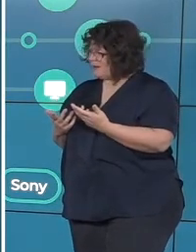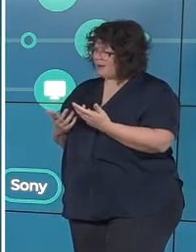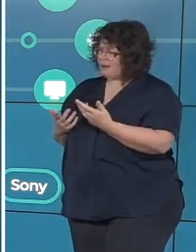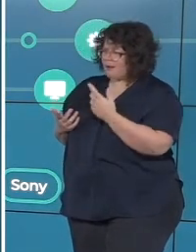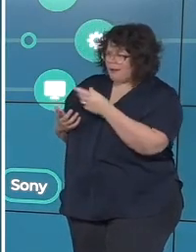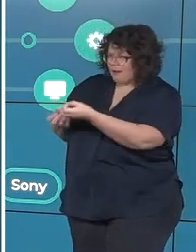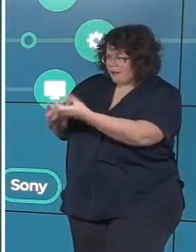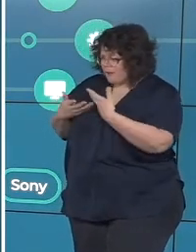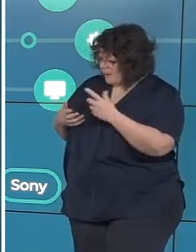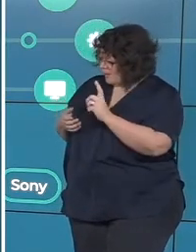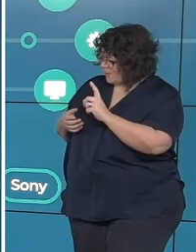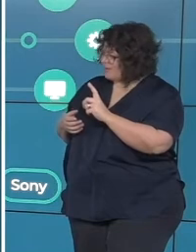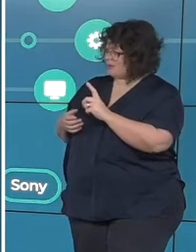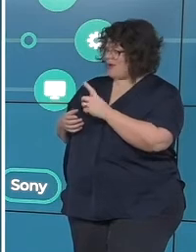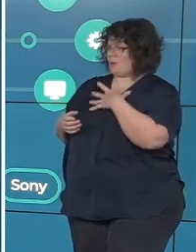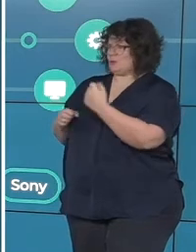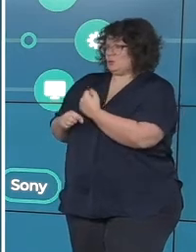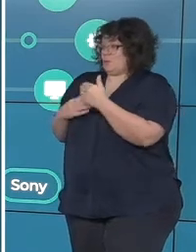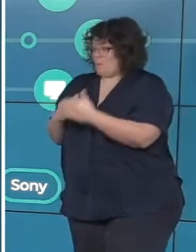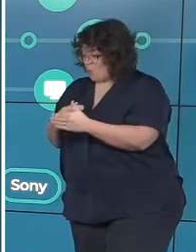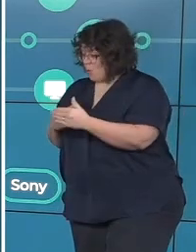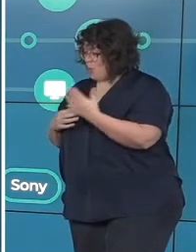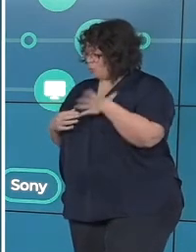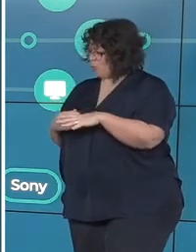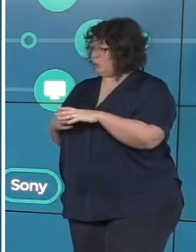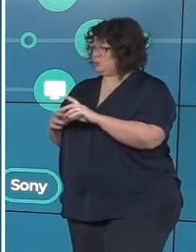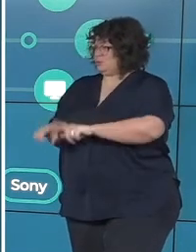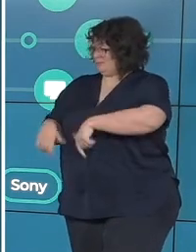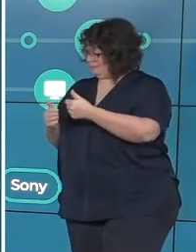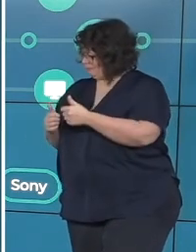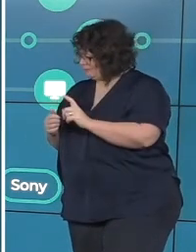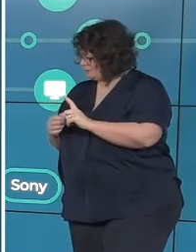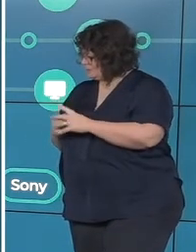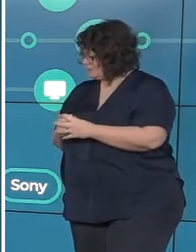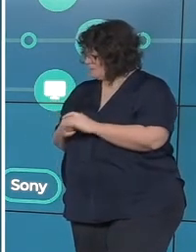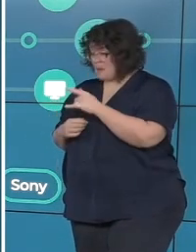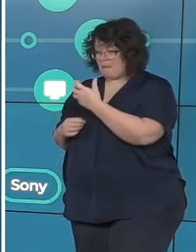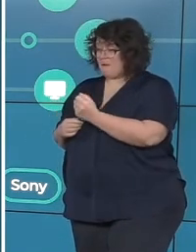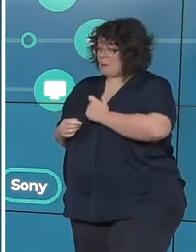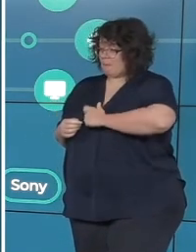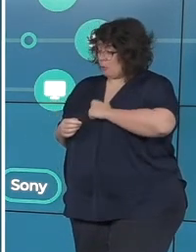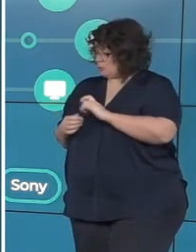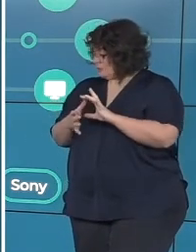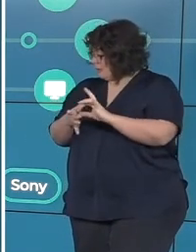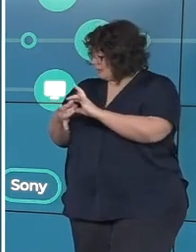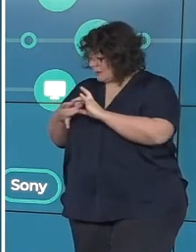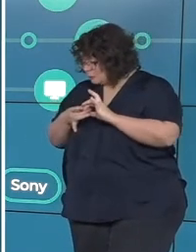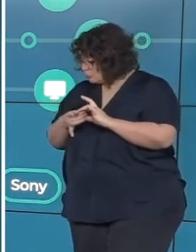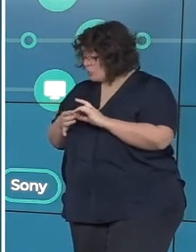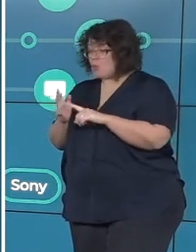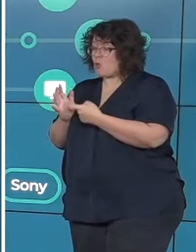connection to all of this, or that it's just something that grabs them, but trying to figure out